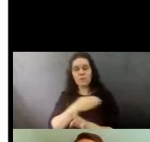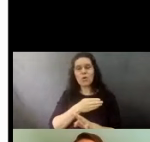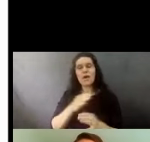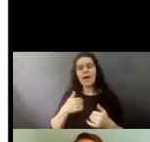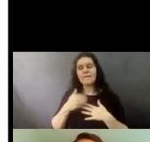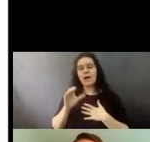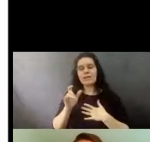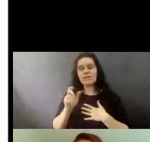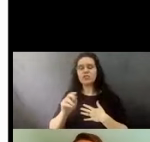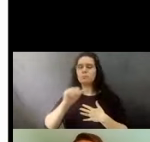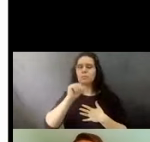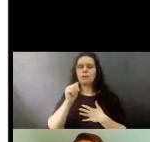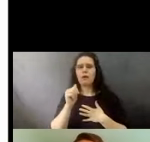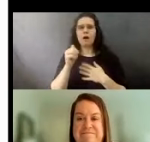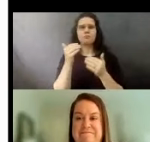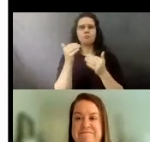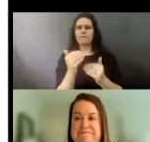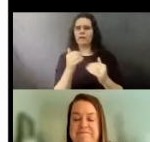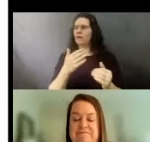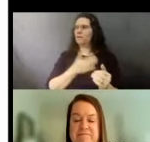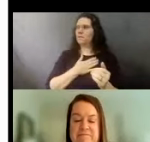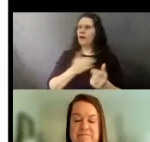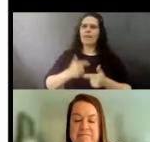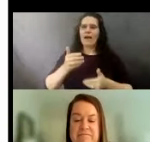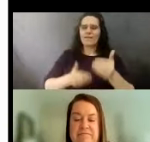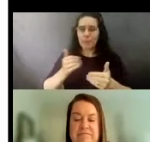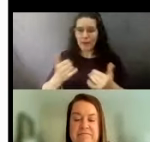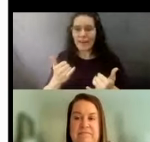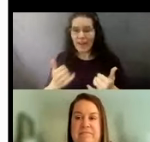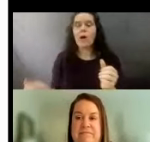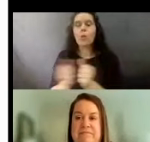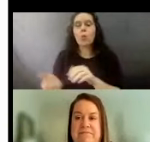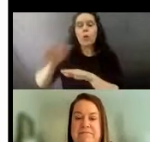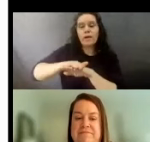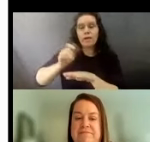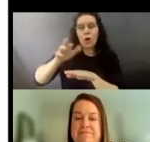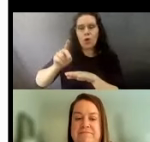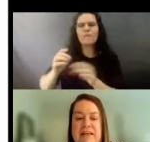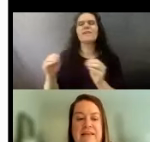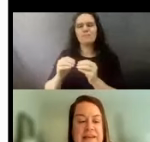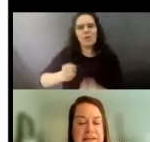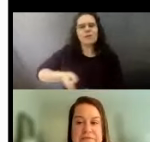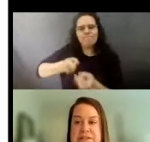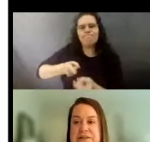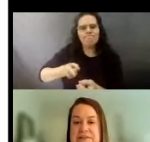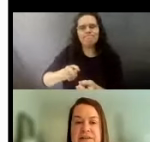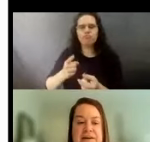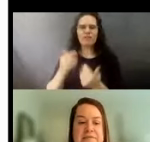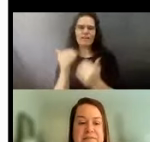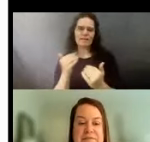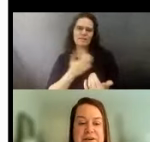So that's an overview, and we can definitely talk more about how this is played out in the courts in our later discussion. Thank you,